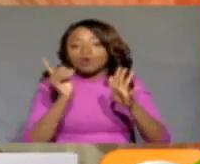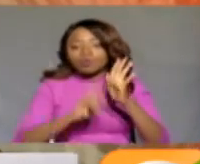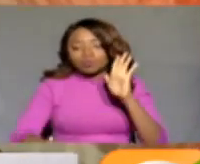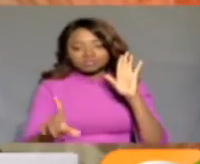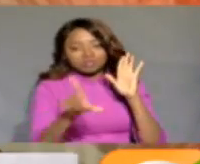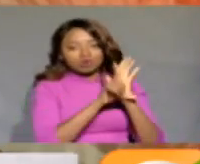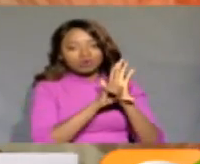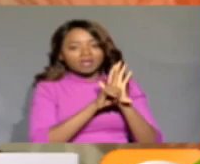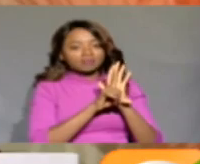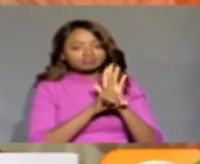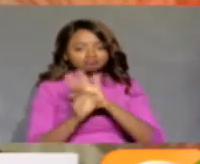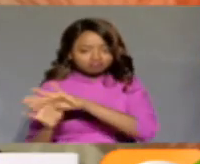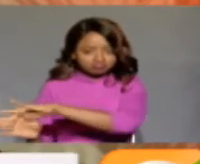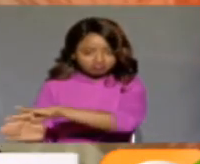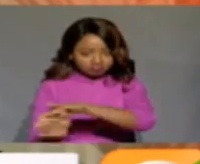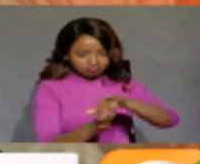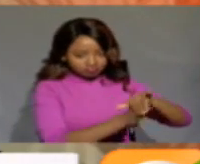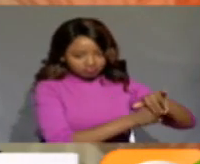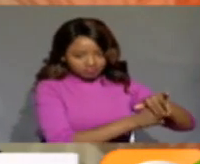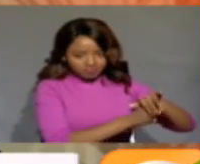it a self-serving system?